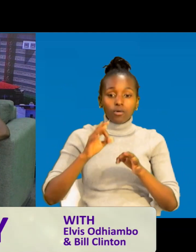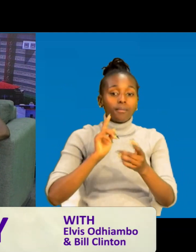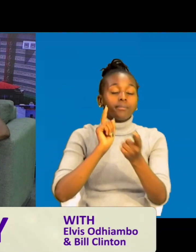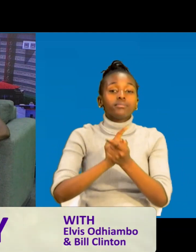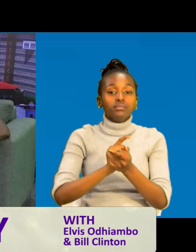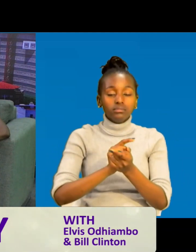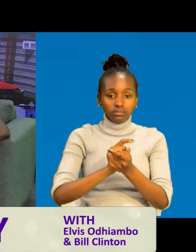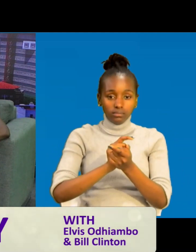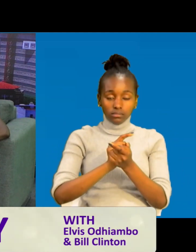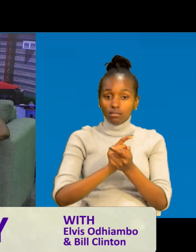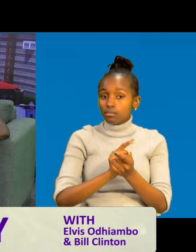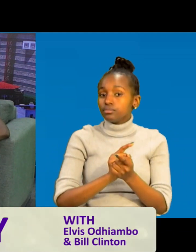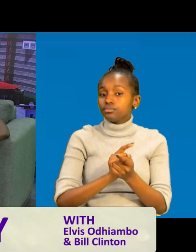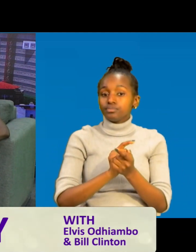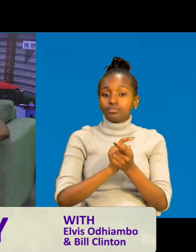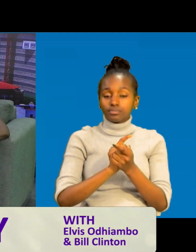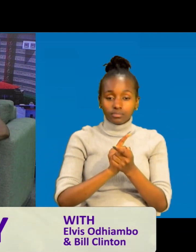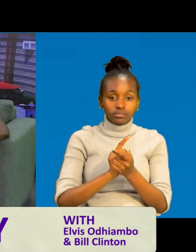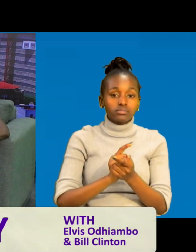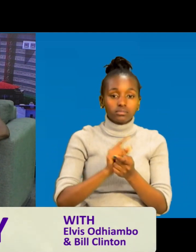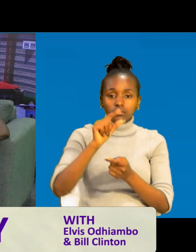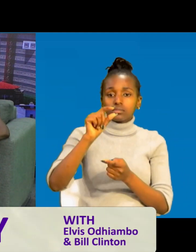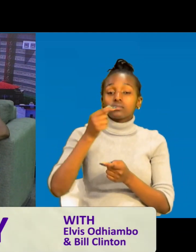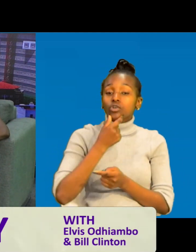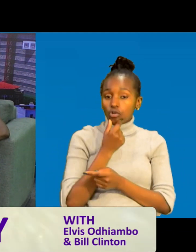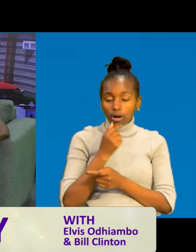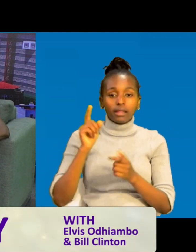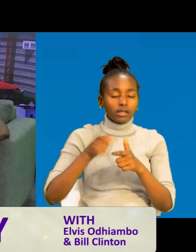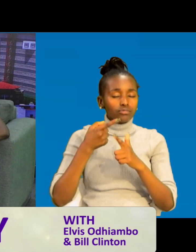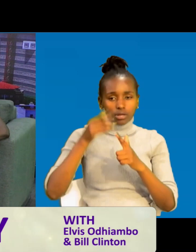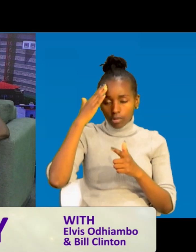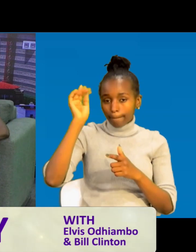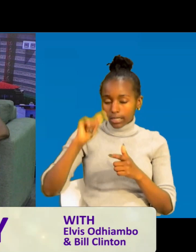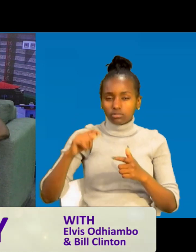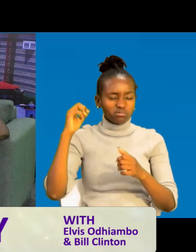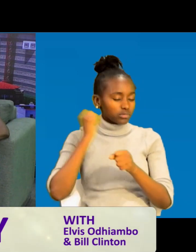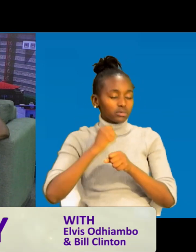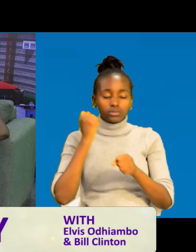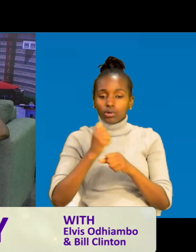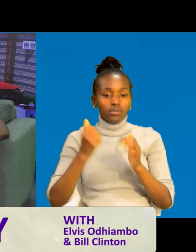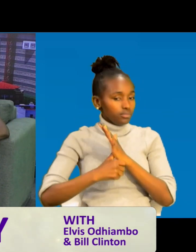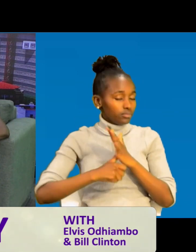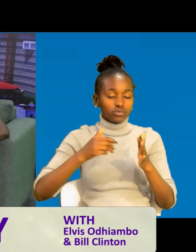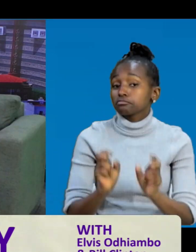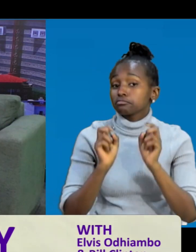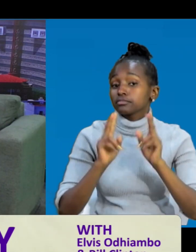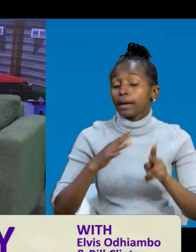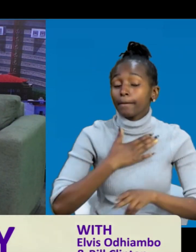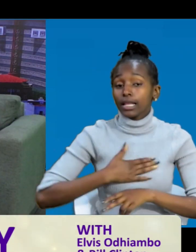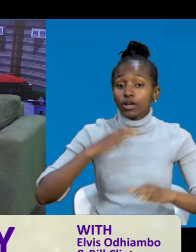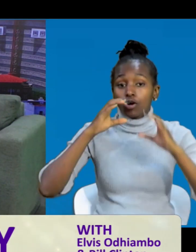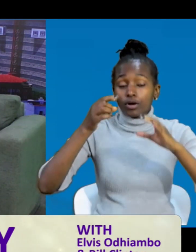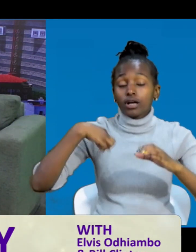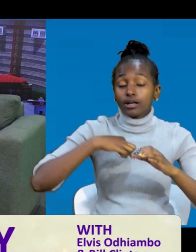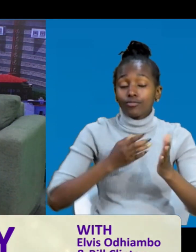going to apply. But then again, the likes of Benson Amala will be relied on to try and get positive results for Gor Mahia.